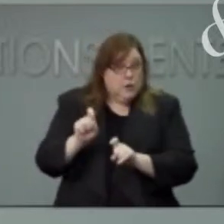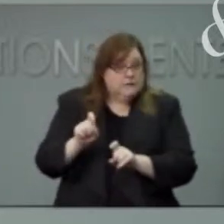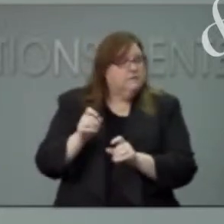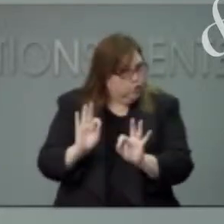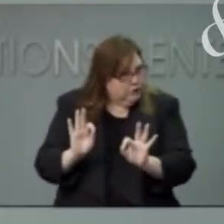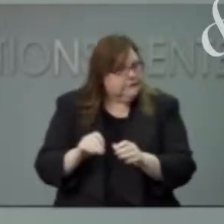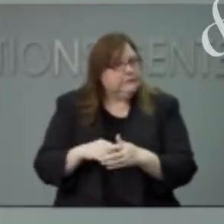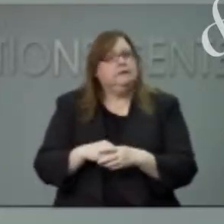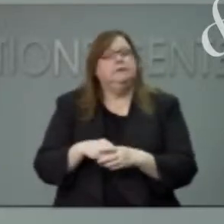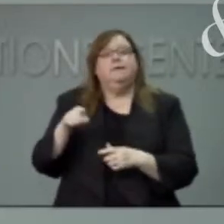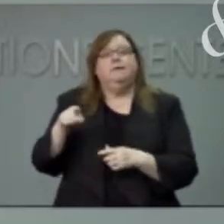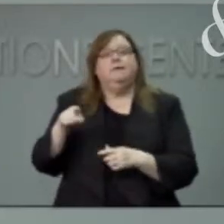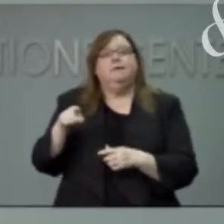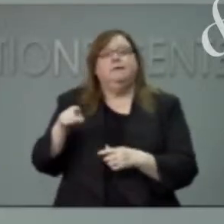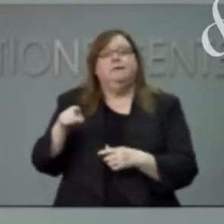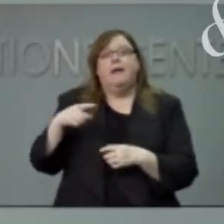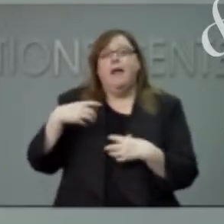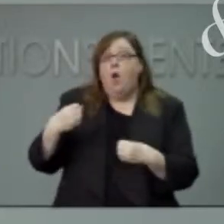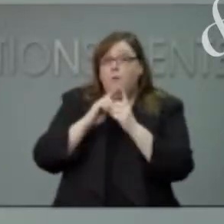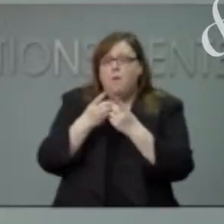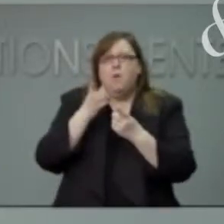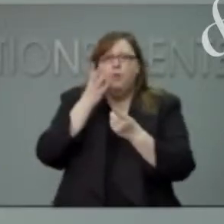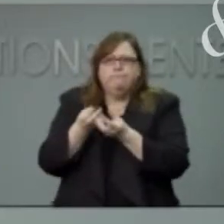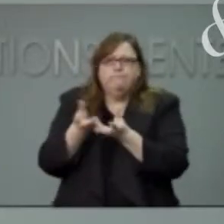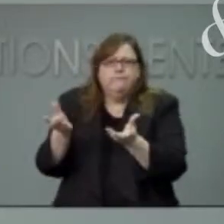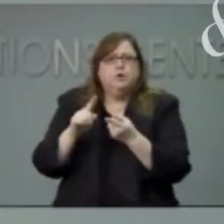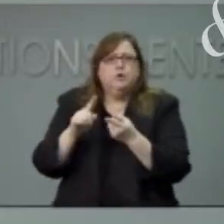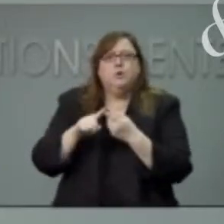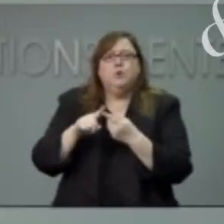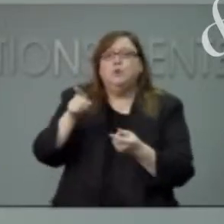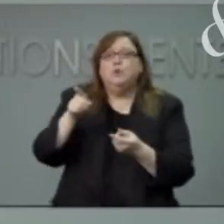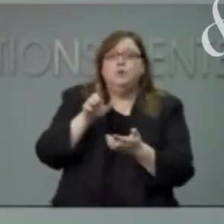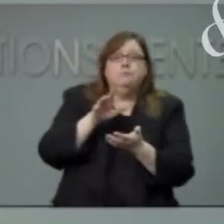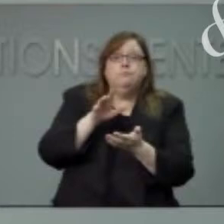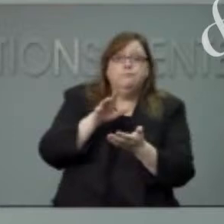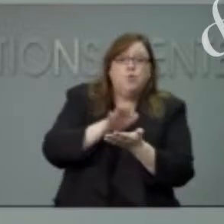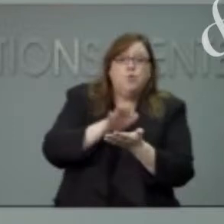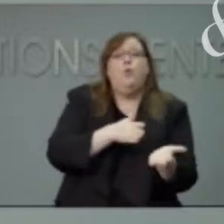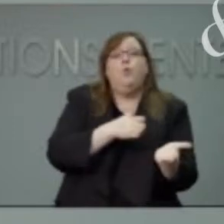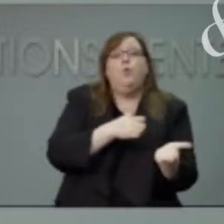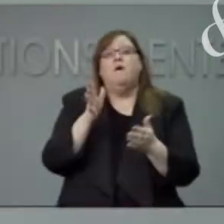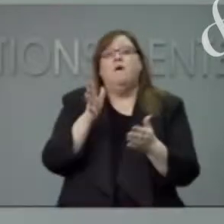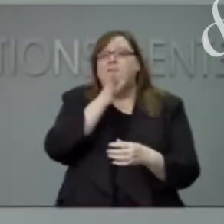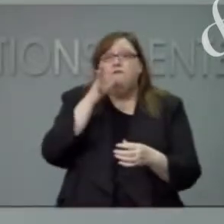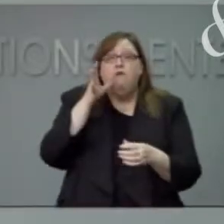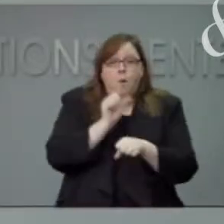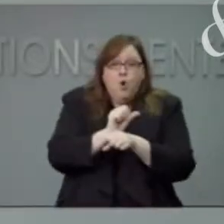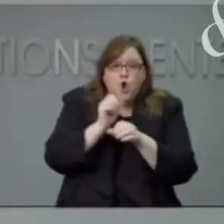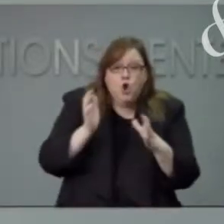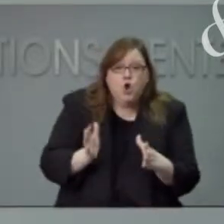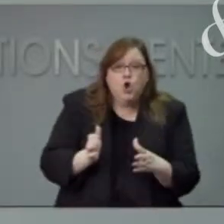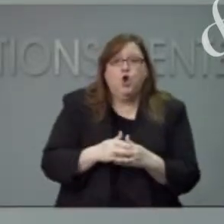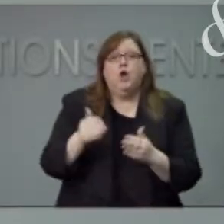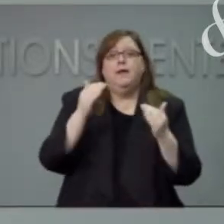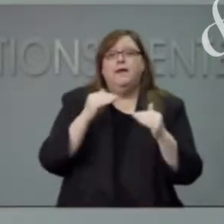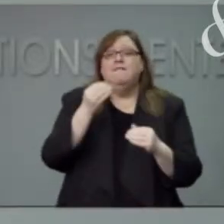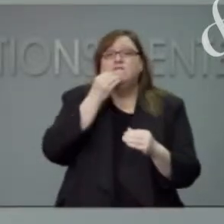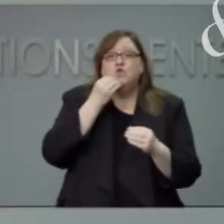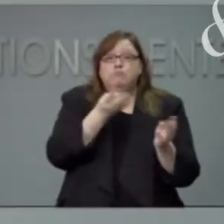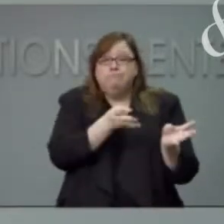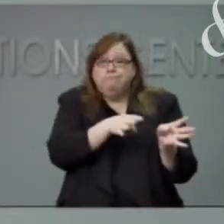schools and farm worker camps, food processing plants, homeless shelters, first responders, colleges and universities, and correctional